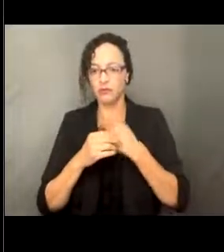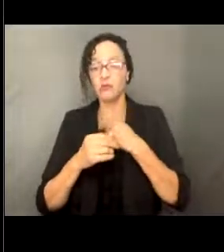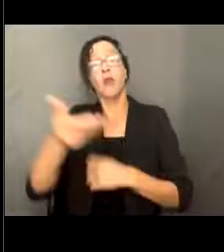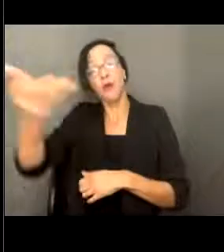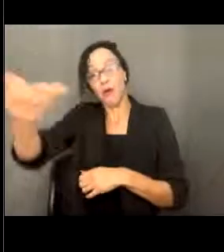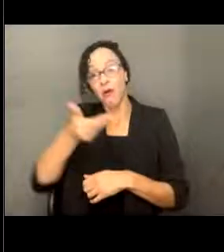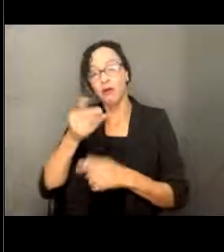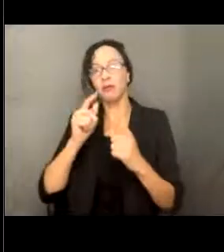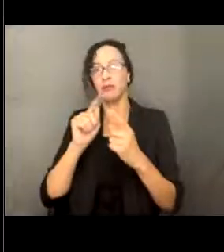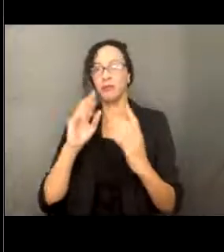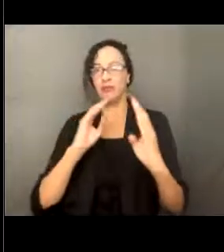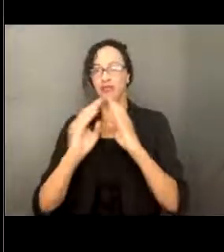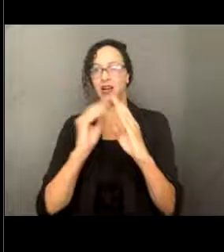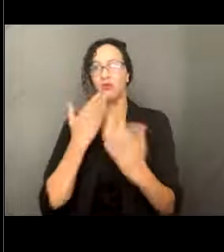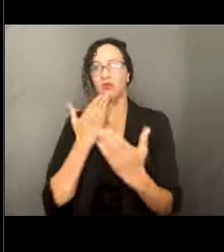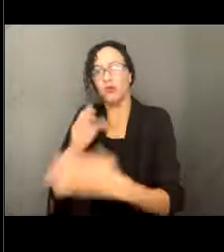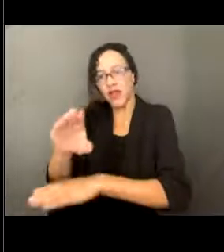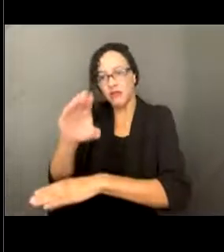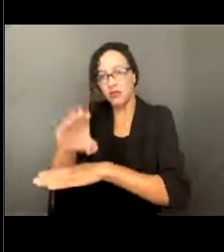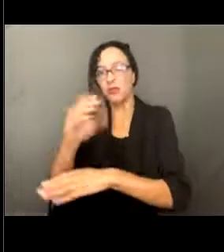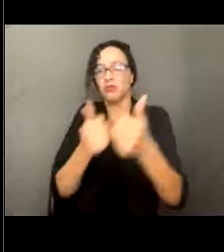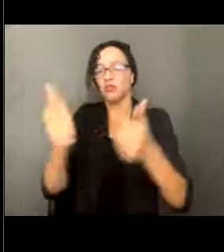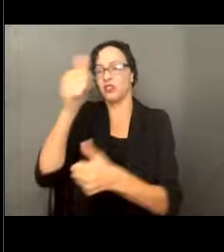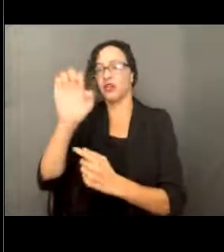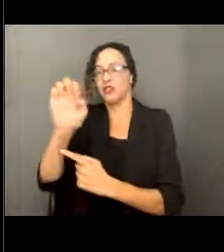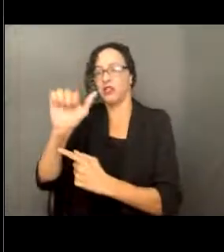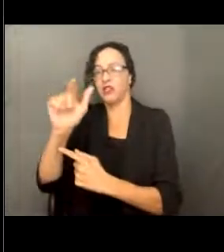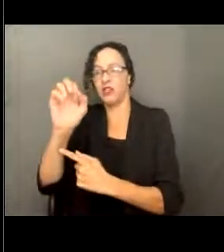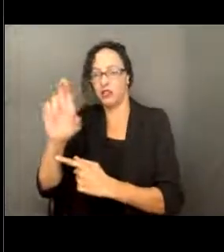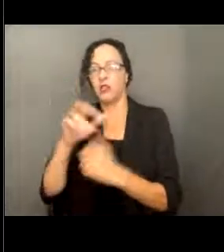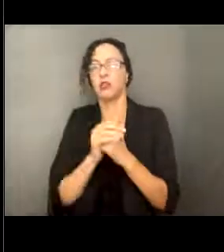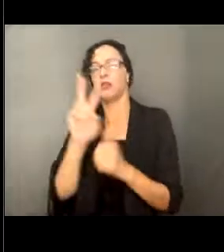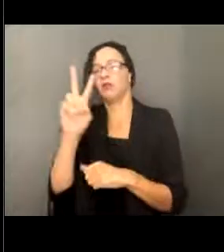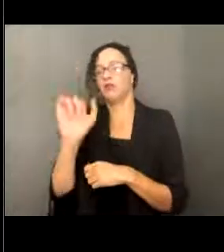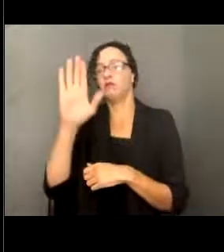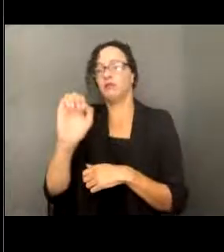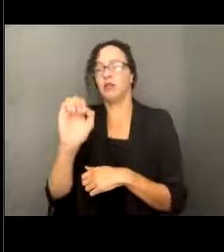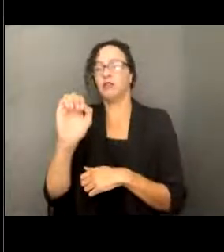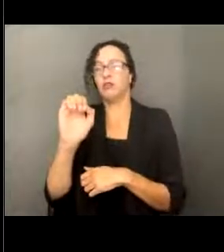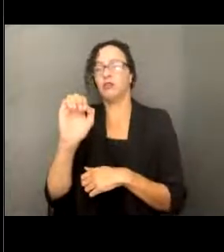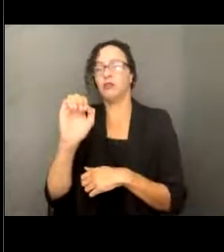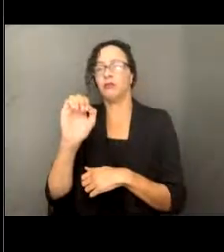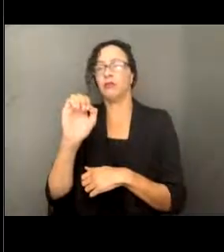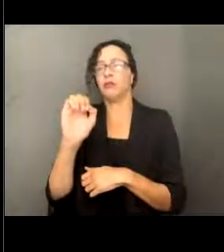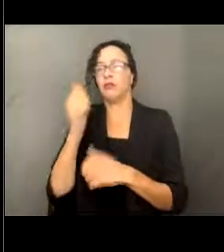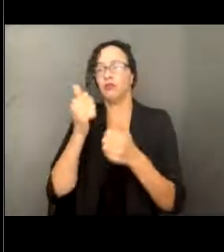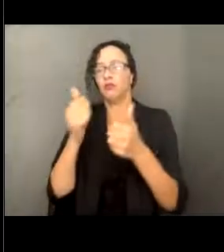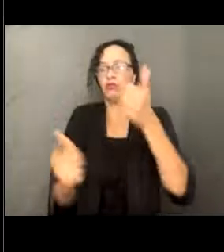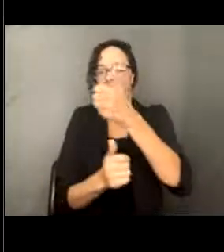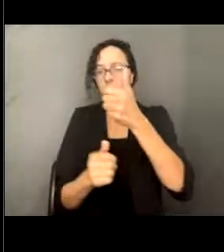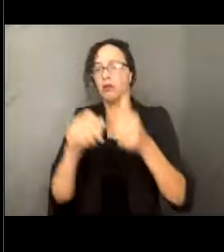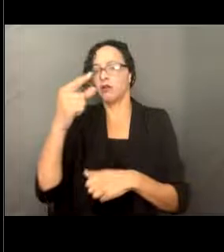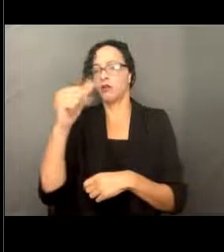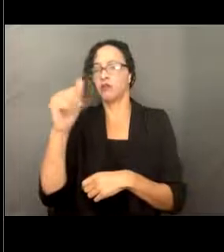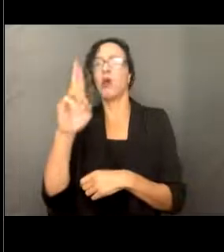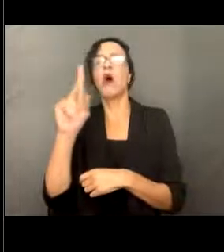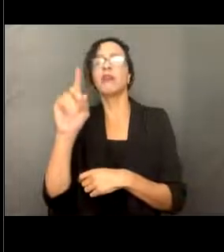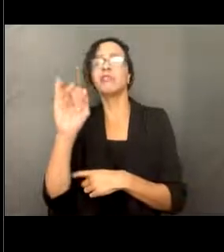to town. Good afternoon, Chair Eager, Vice Chair Gardino, and Mitch